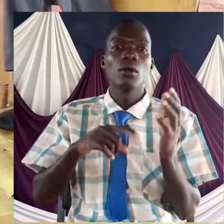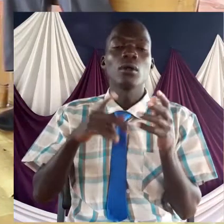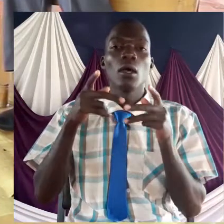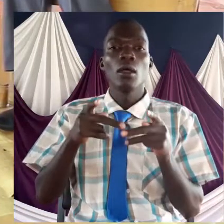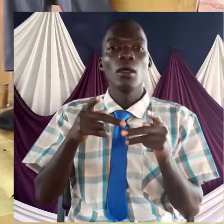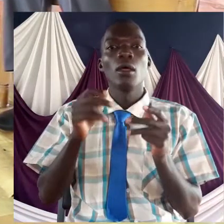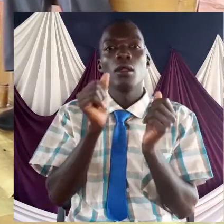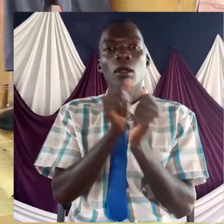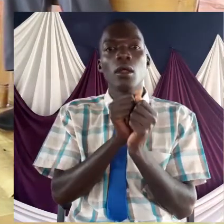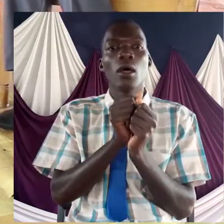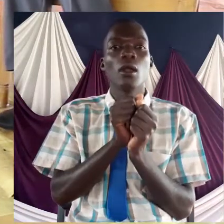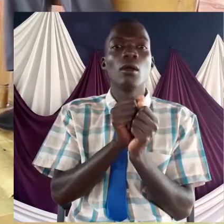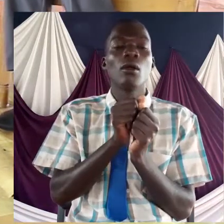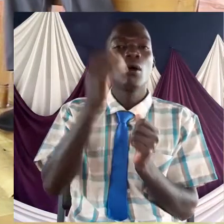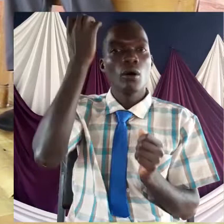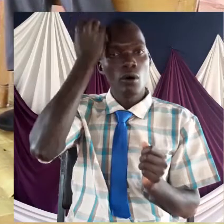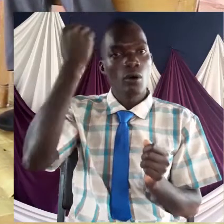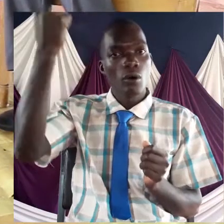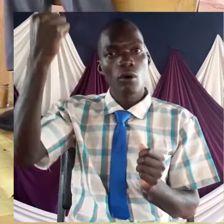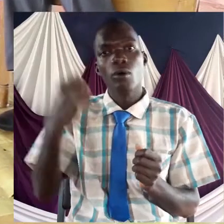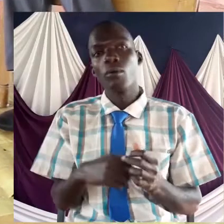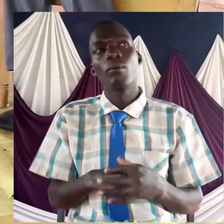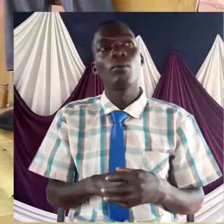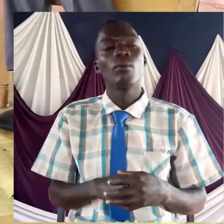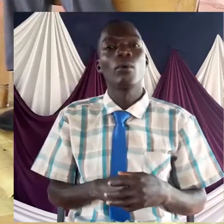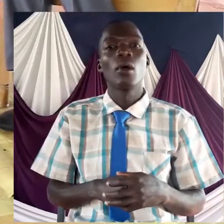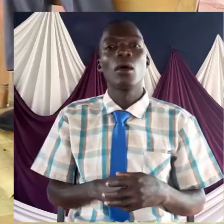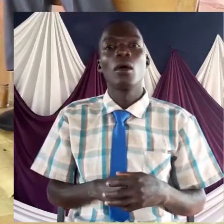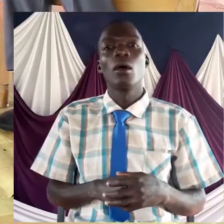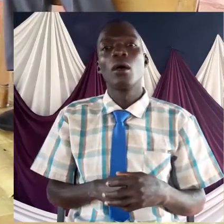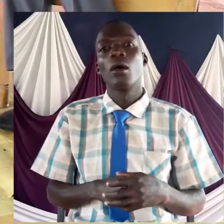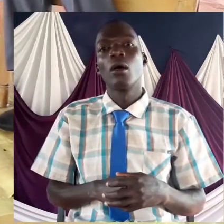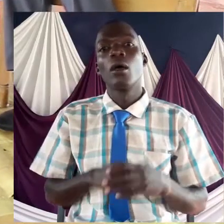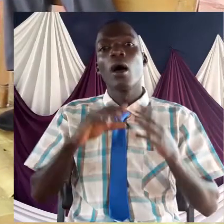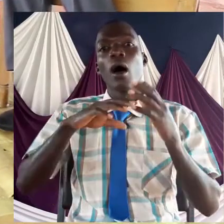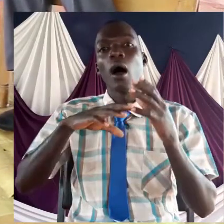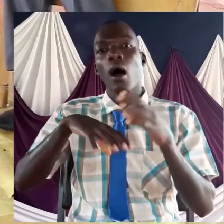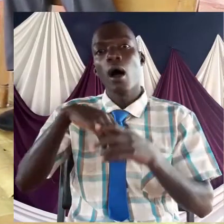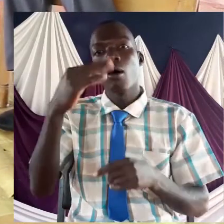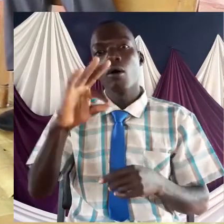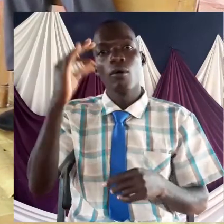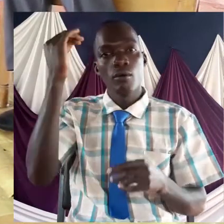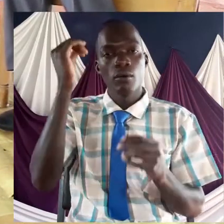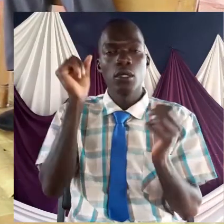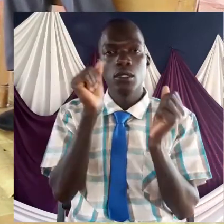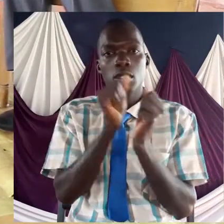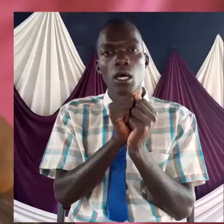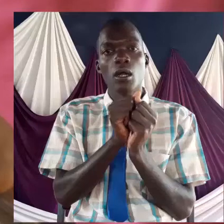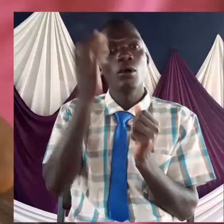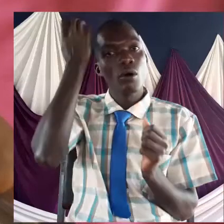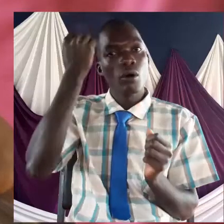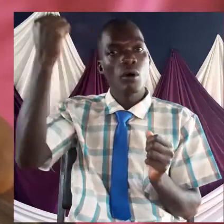horns. Yes. Right, proceed. So out of the 10 horns, mm-hmm, came the little horn.